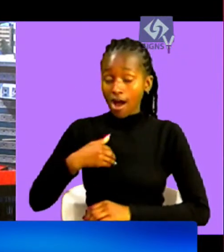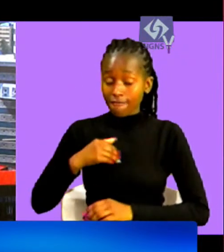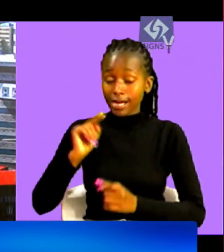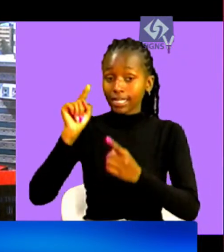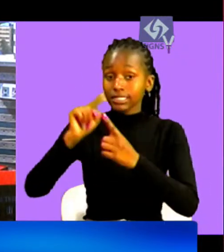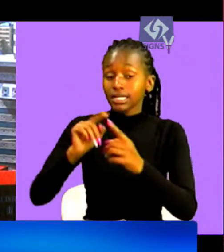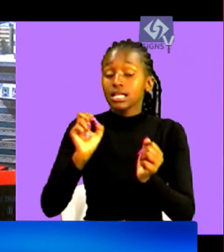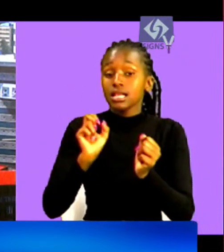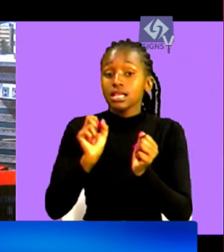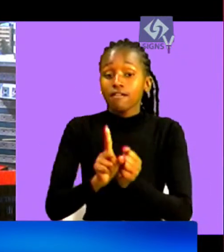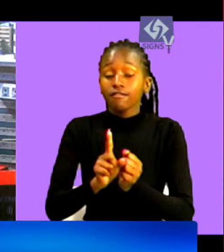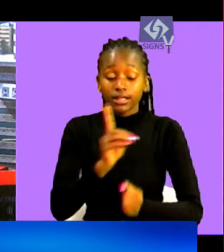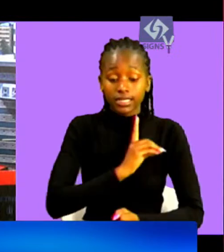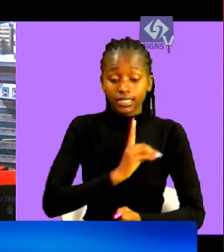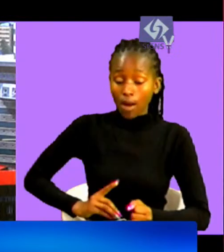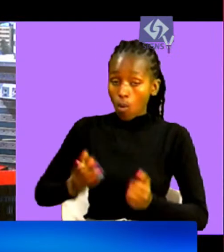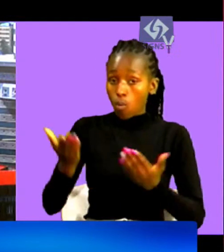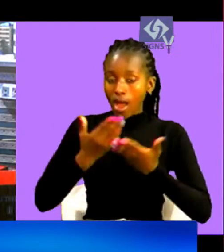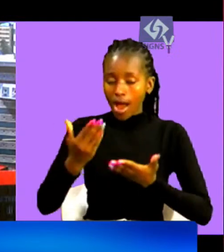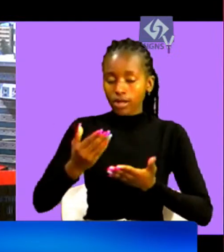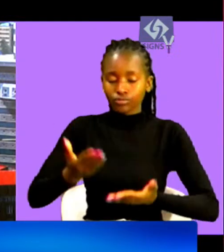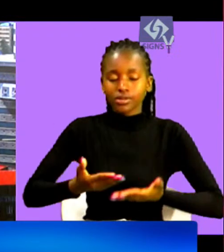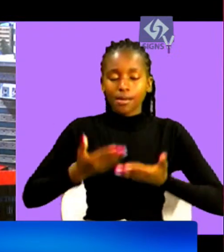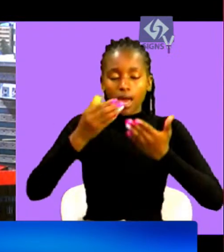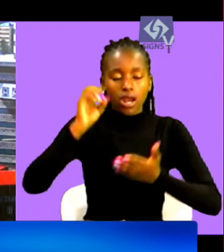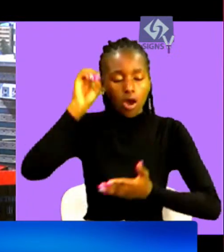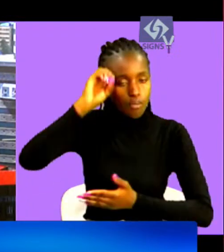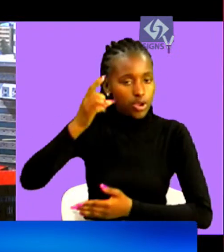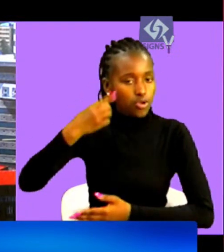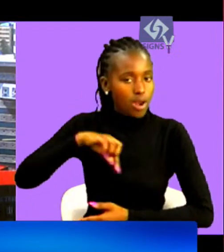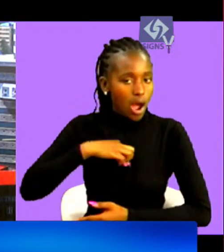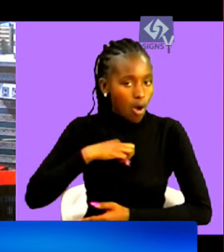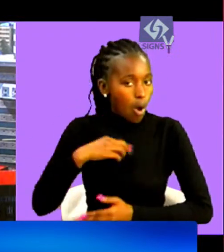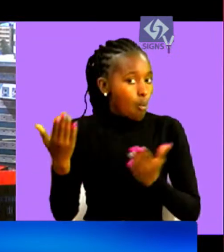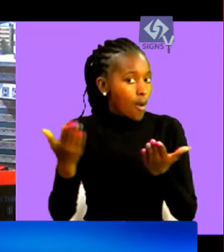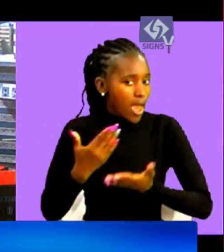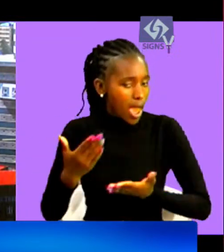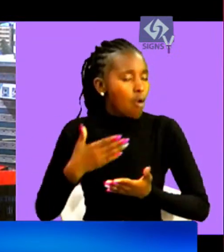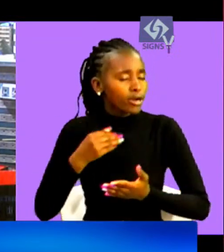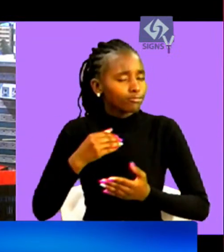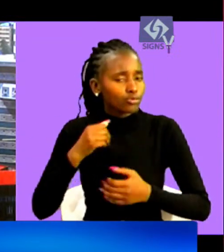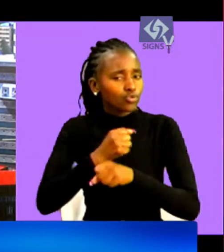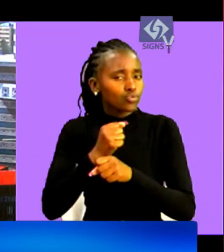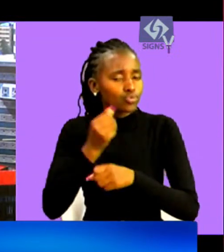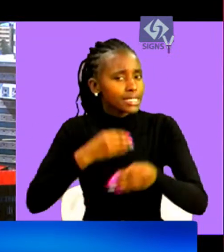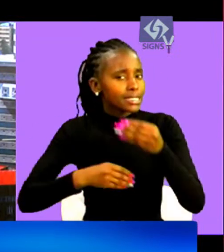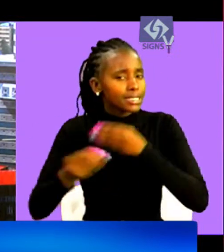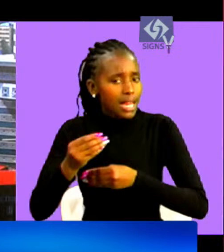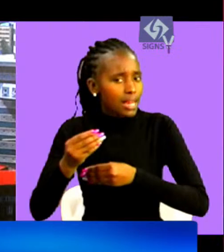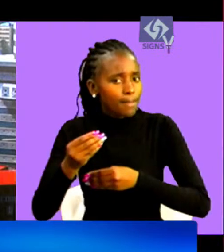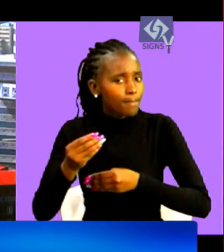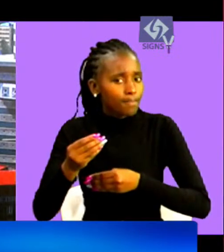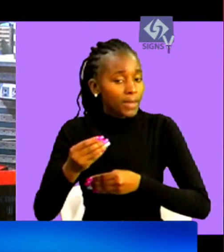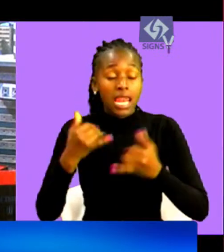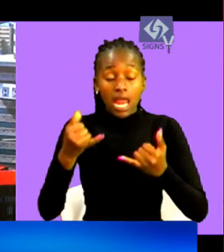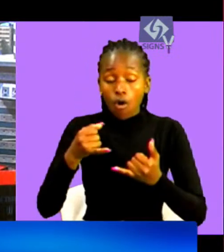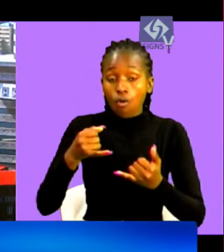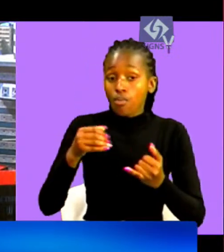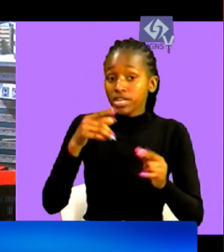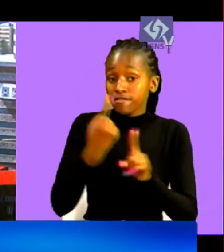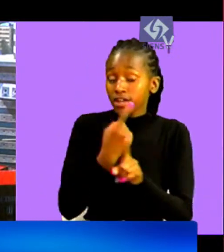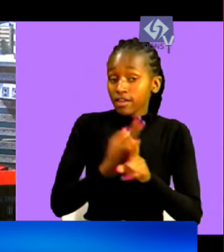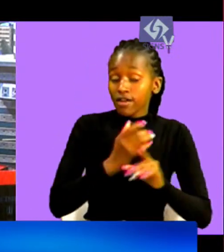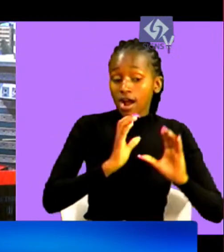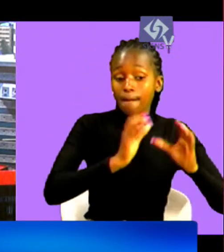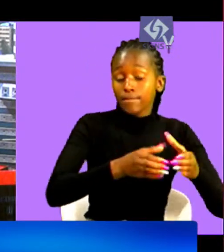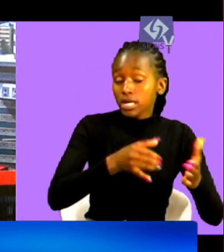proposed sale among the institutions listed for privatization are the Kenyatta